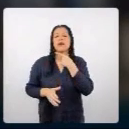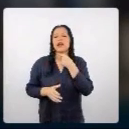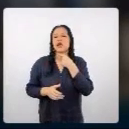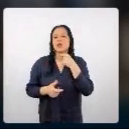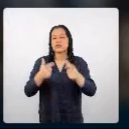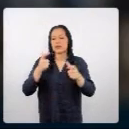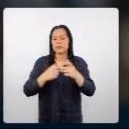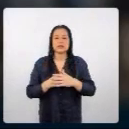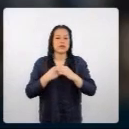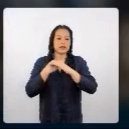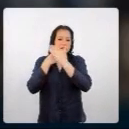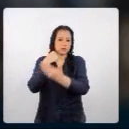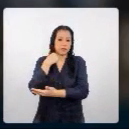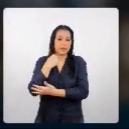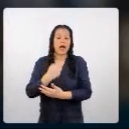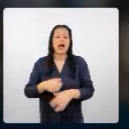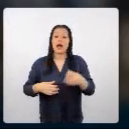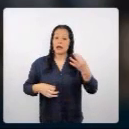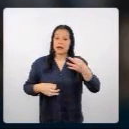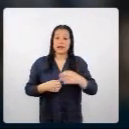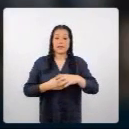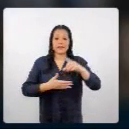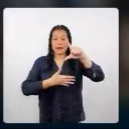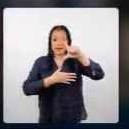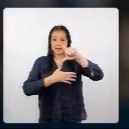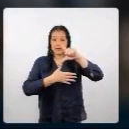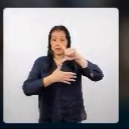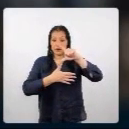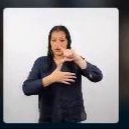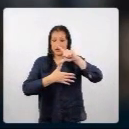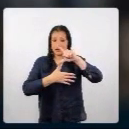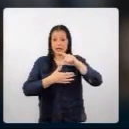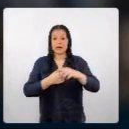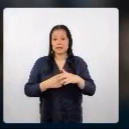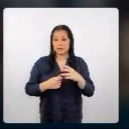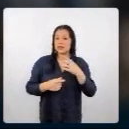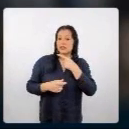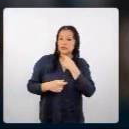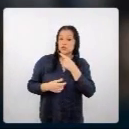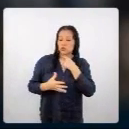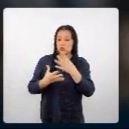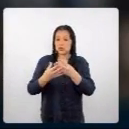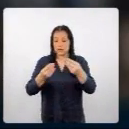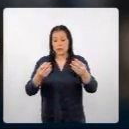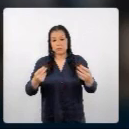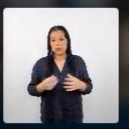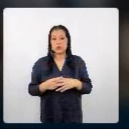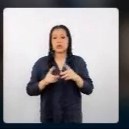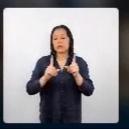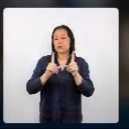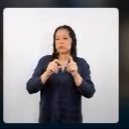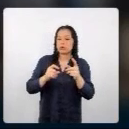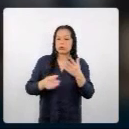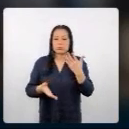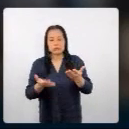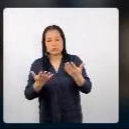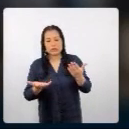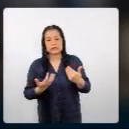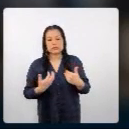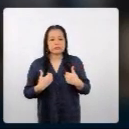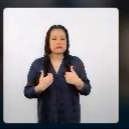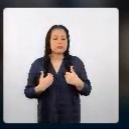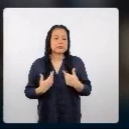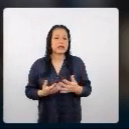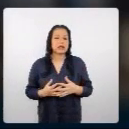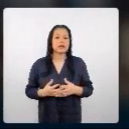Latin America actually is quite on the radar, and I can see we get a lot of queries from